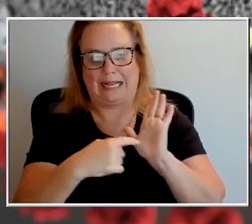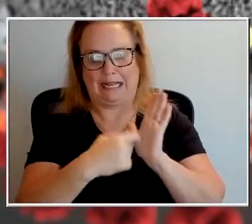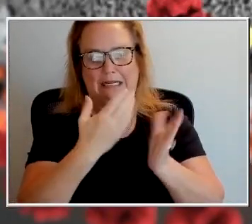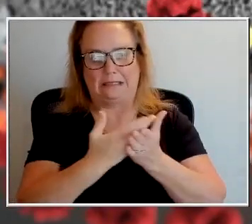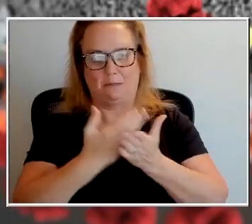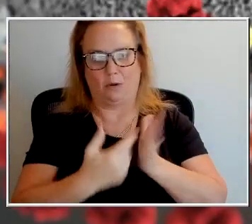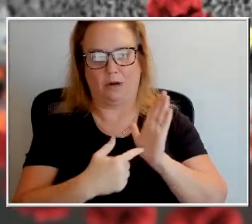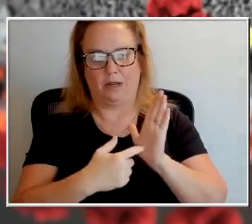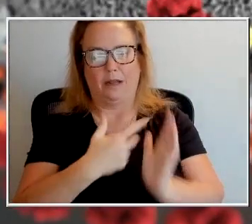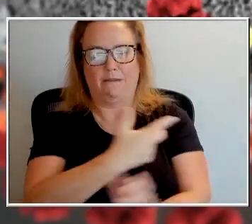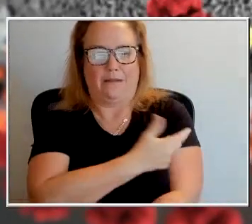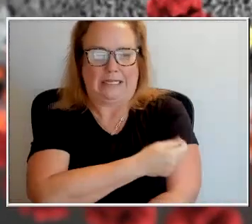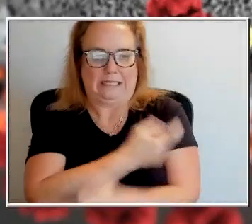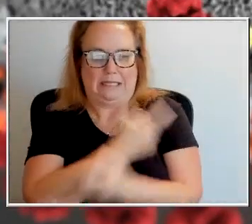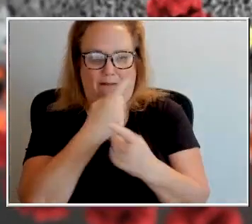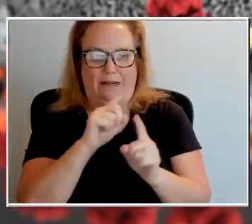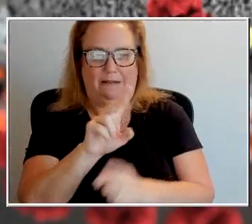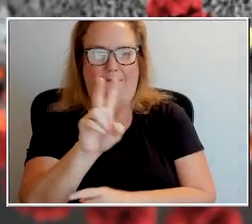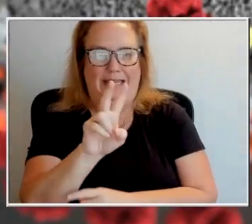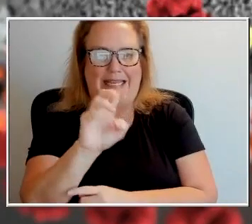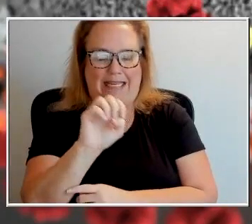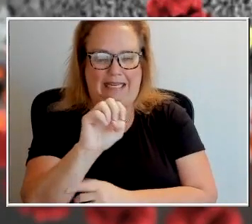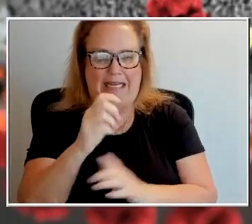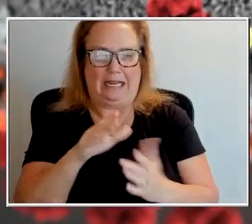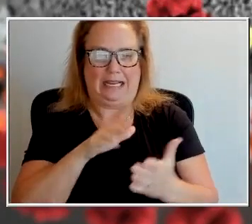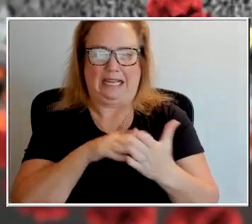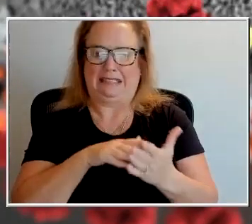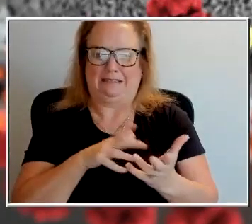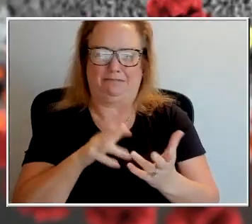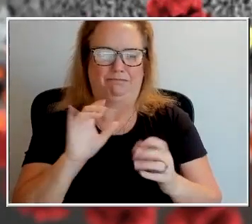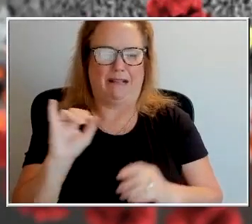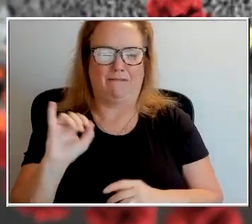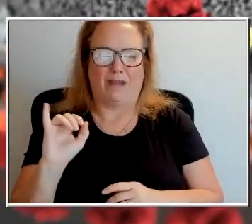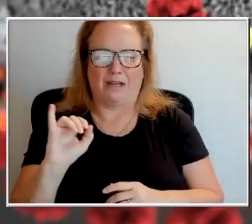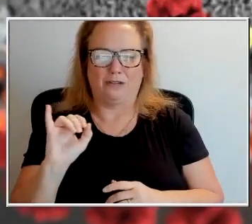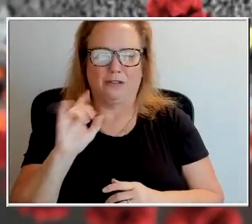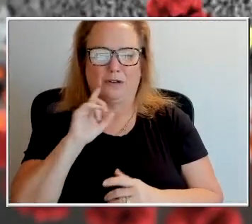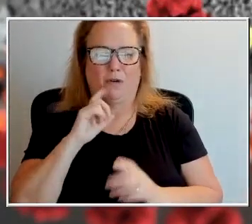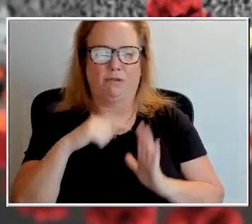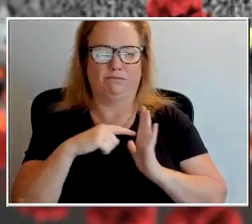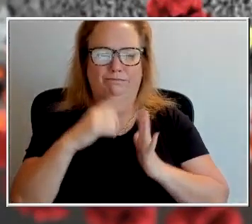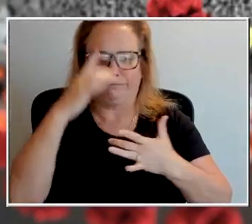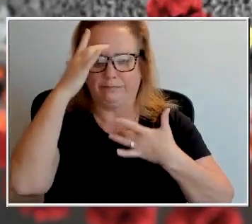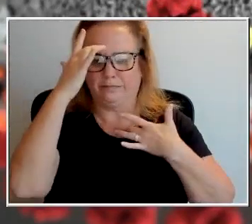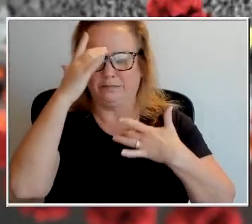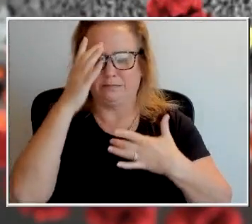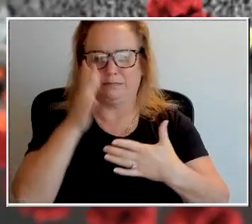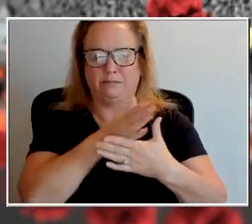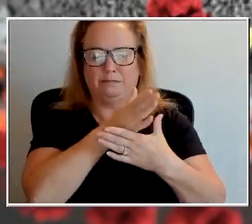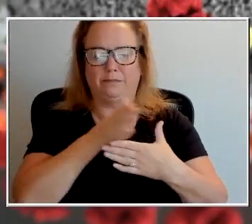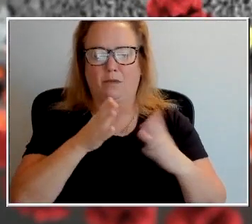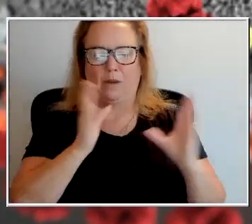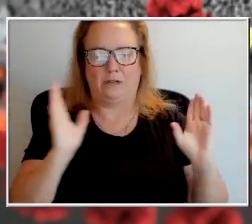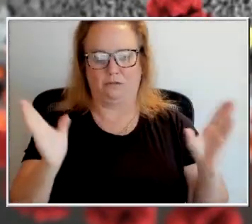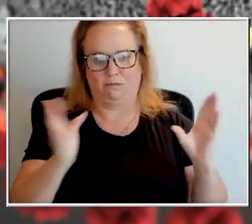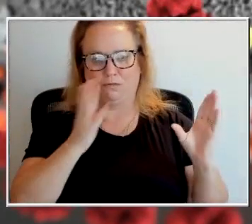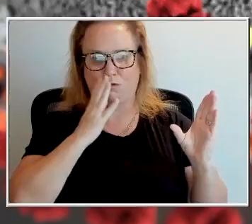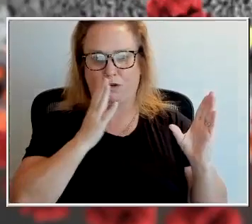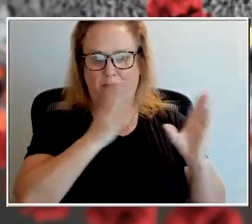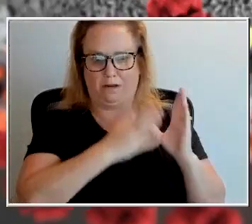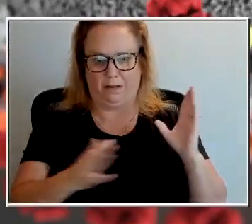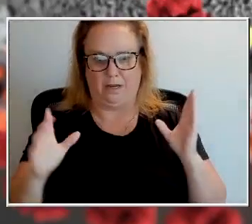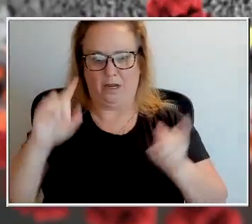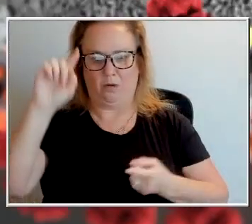vaccine effectiveness, VE, against even just infection or symptomatic illness was quite good. It